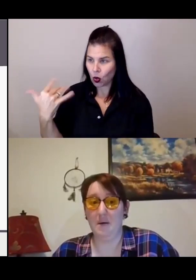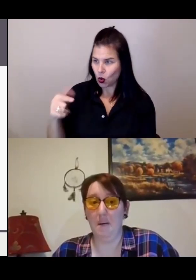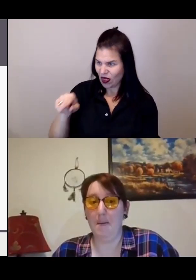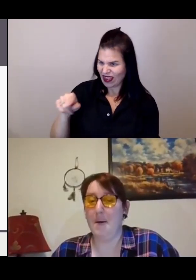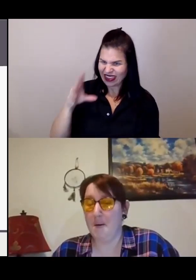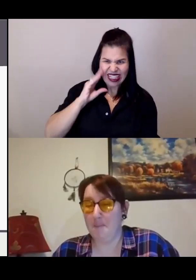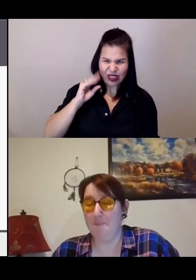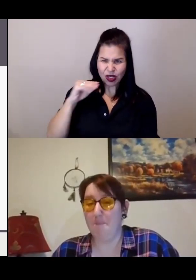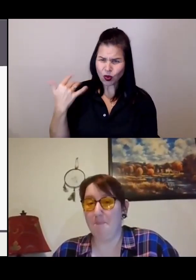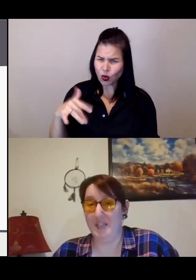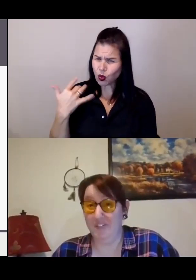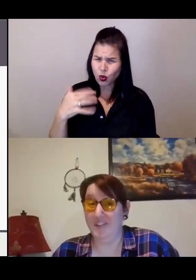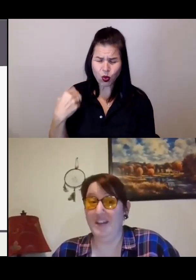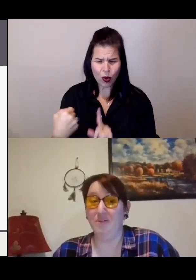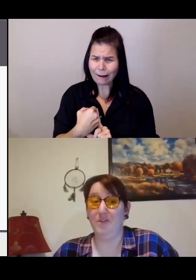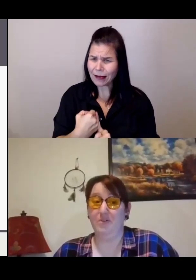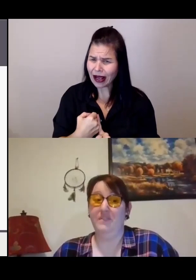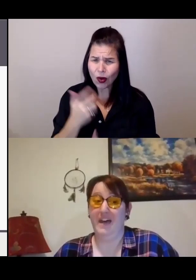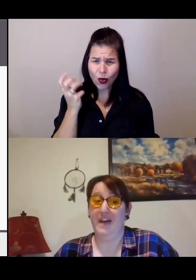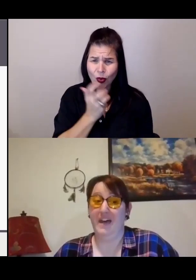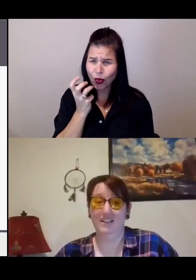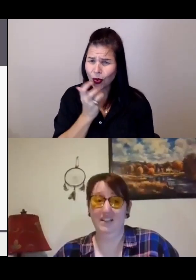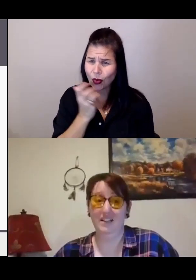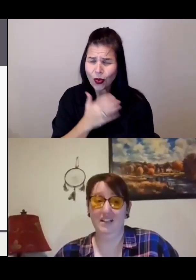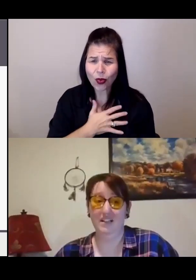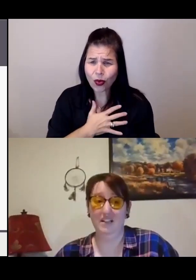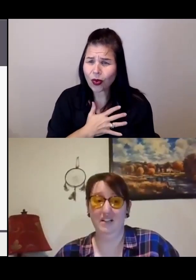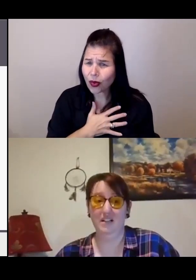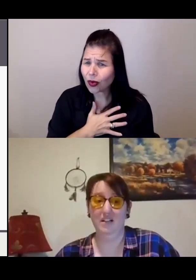experience. But even then, it went further than that.